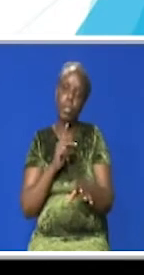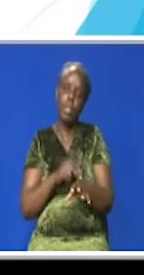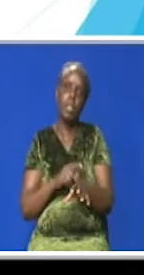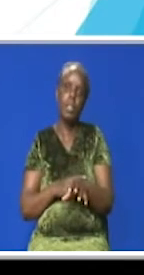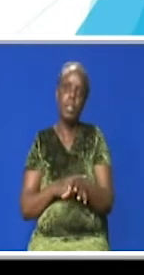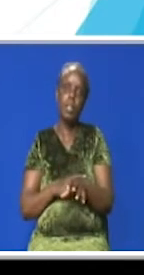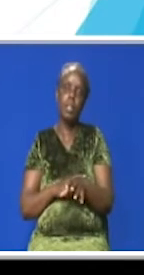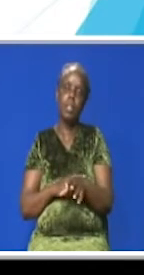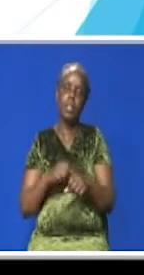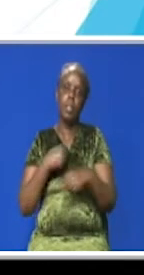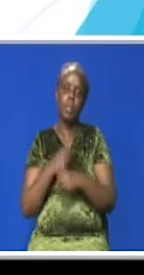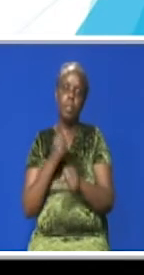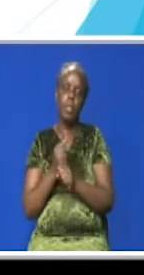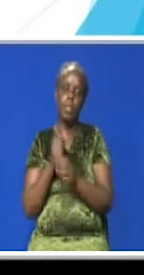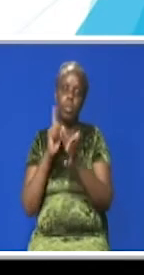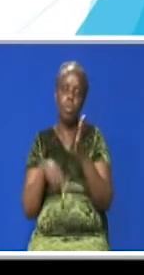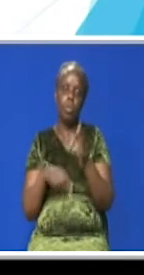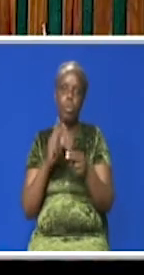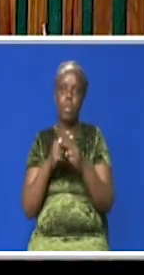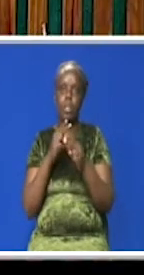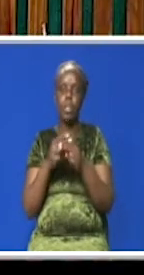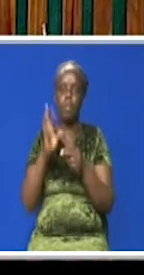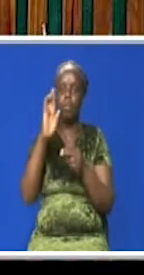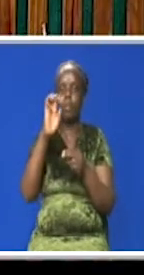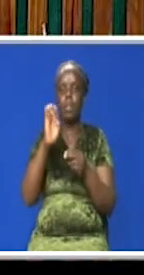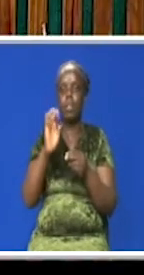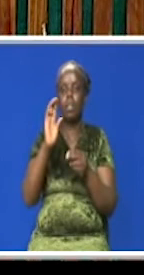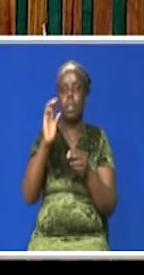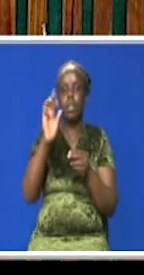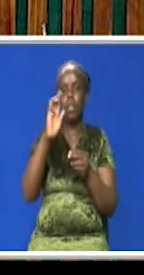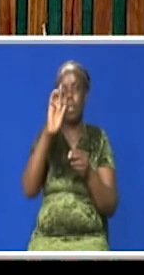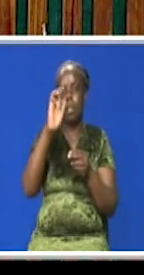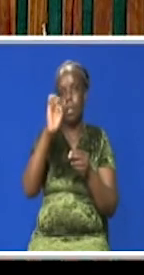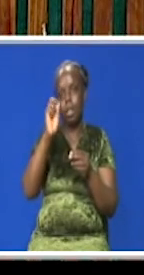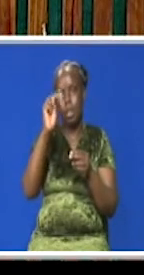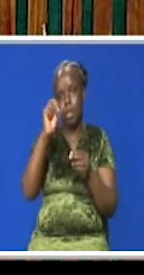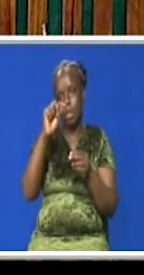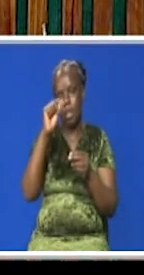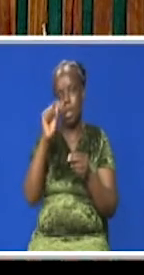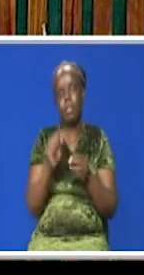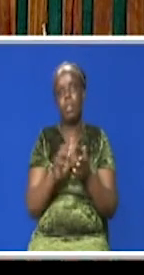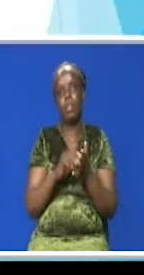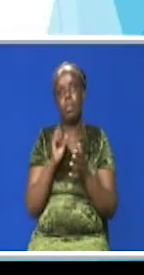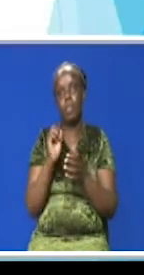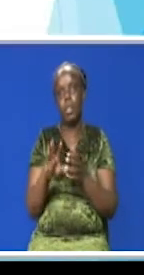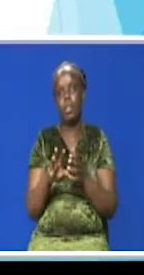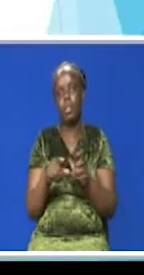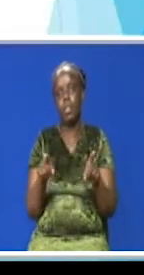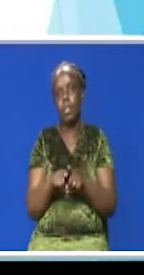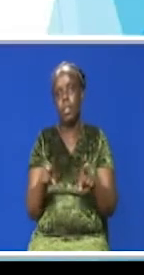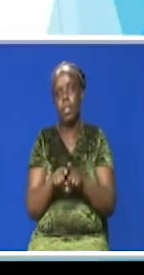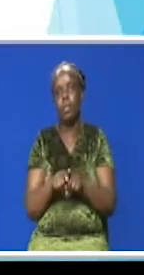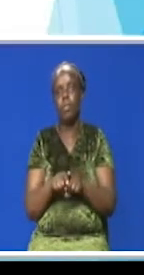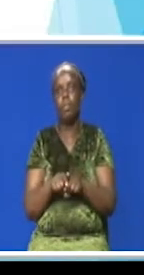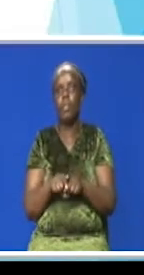we call the recurrent expenditure. This form of expenditure is